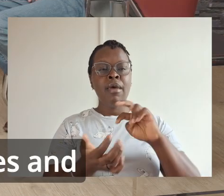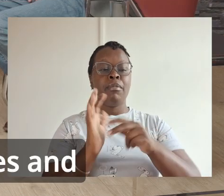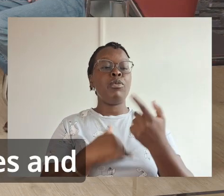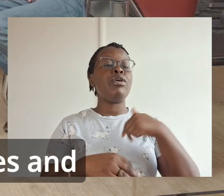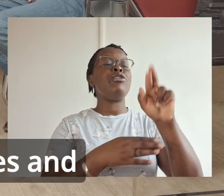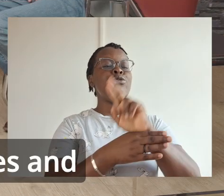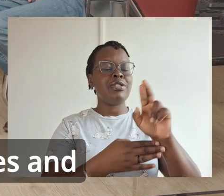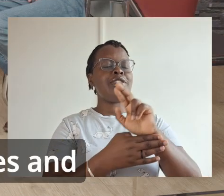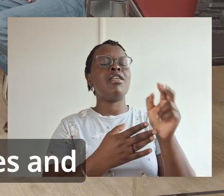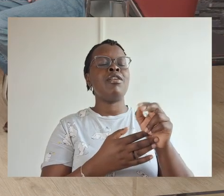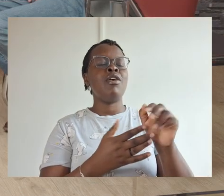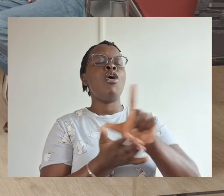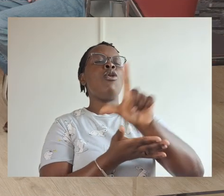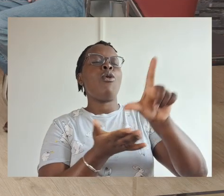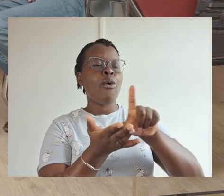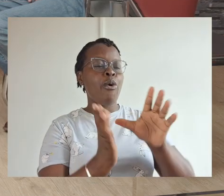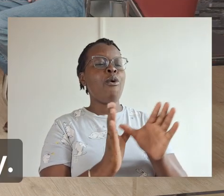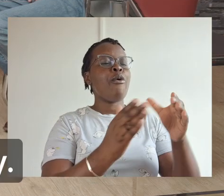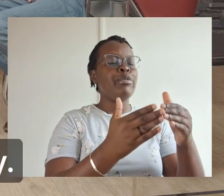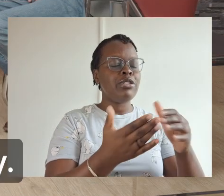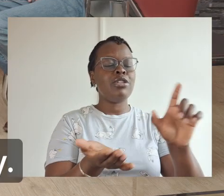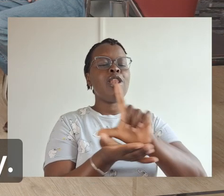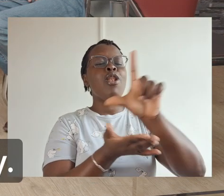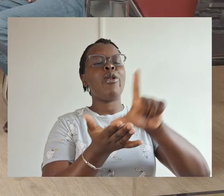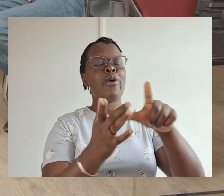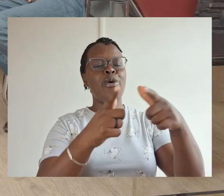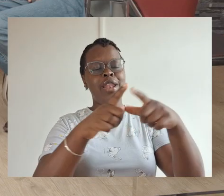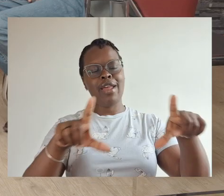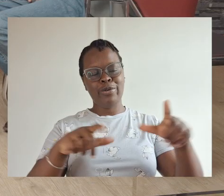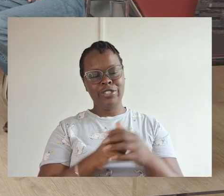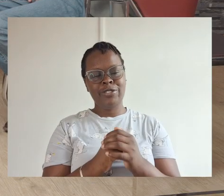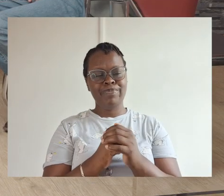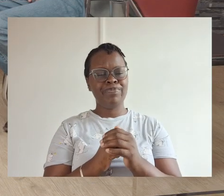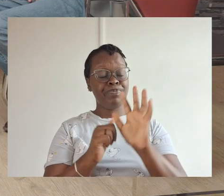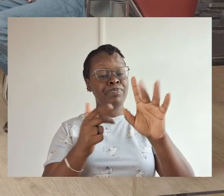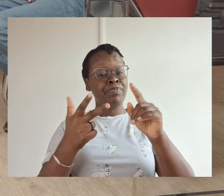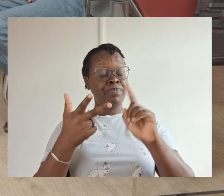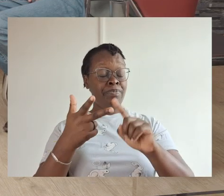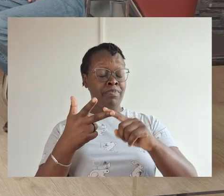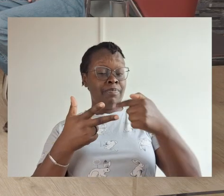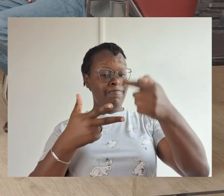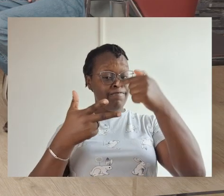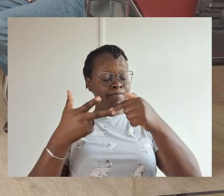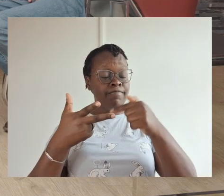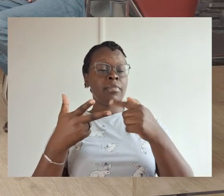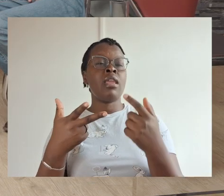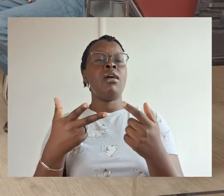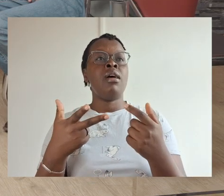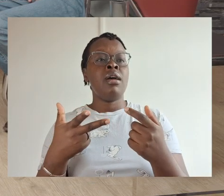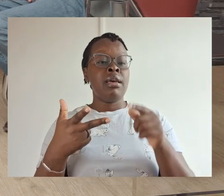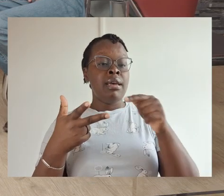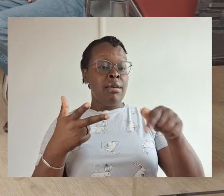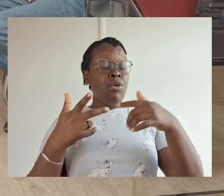have used local communities and also local language experts from that community. And Abdullahi, another challenge that actually comes on is that the fact